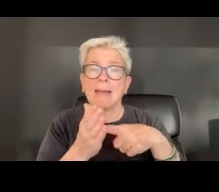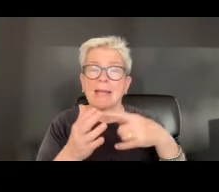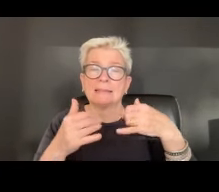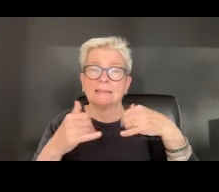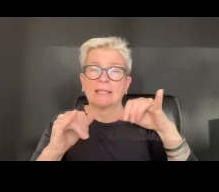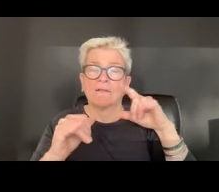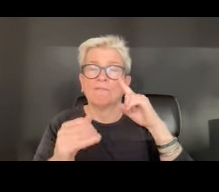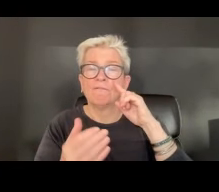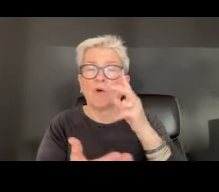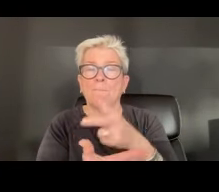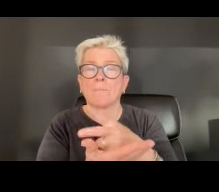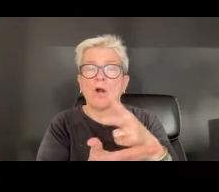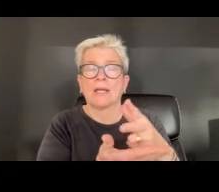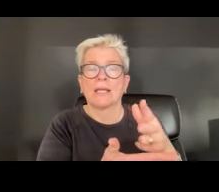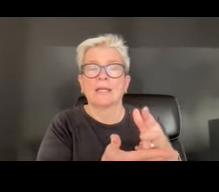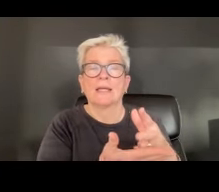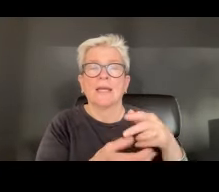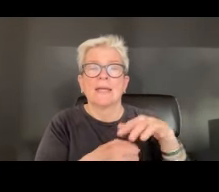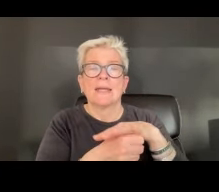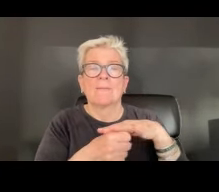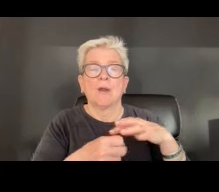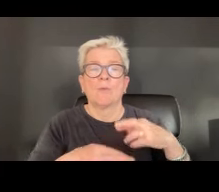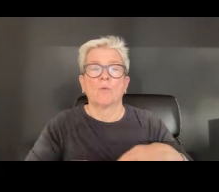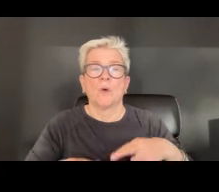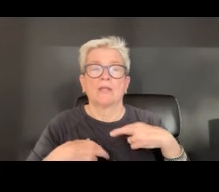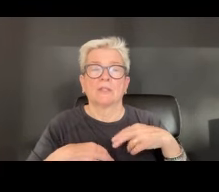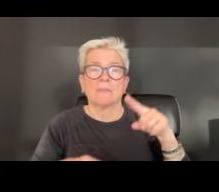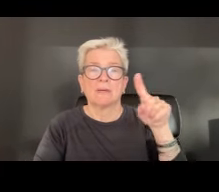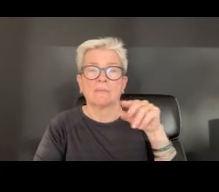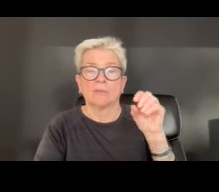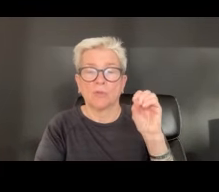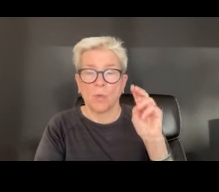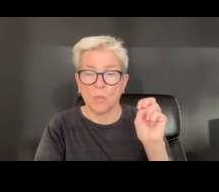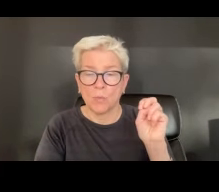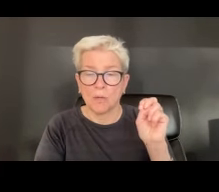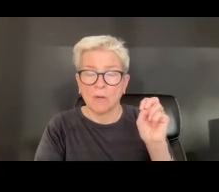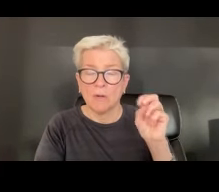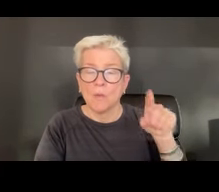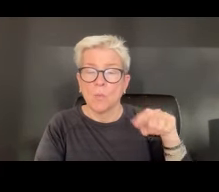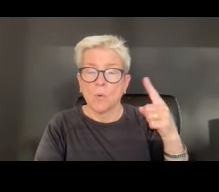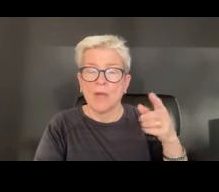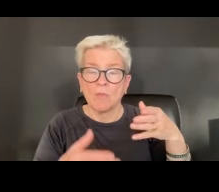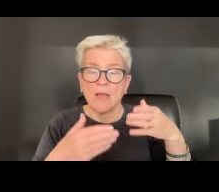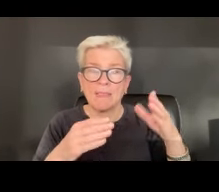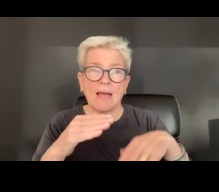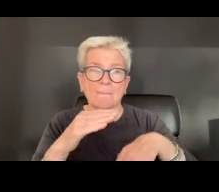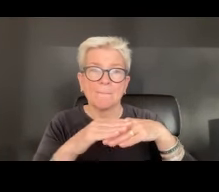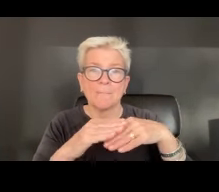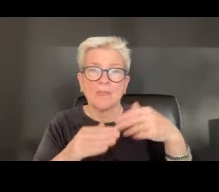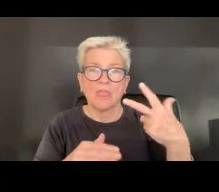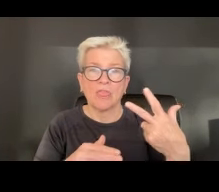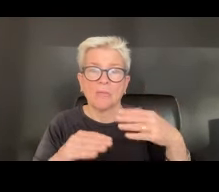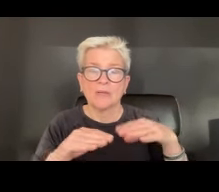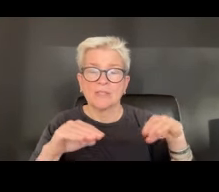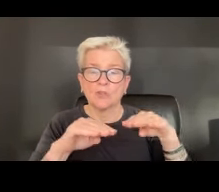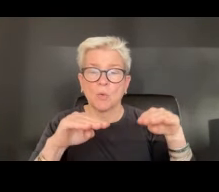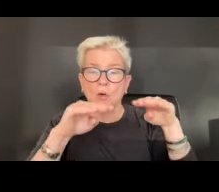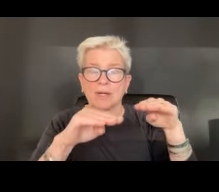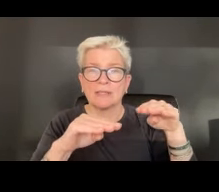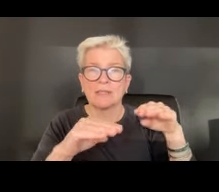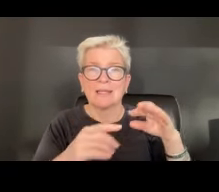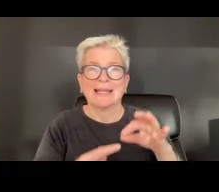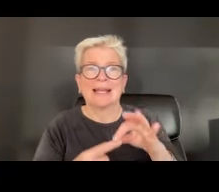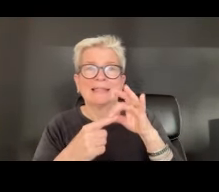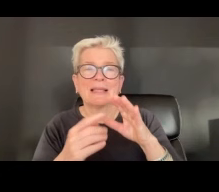In neighborhood residential zones, there's definitely kind of a we're only allowing three stories, except for, again, for low-income